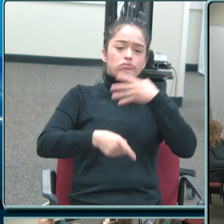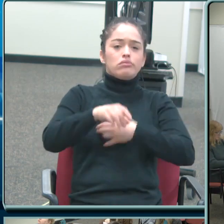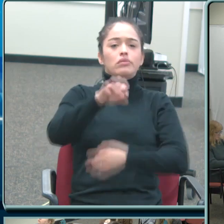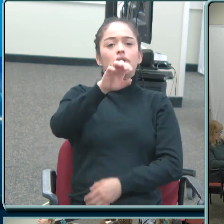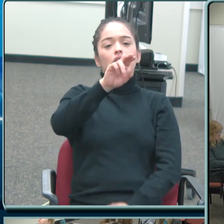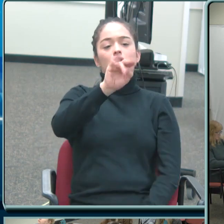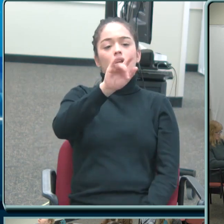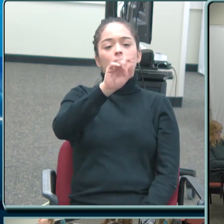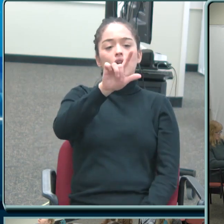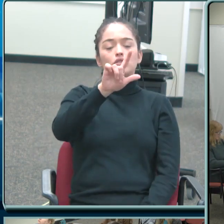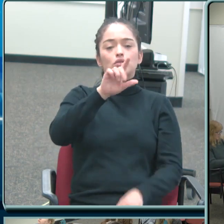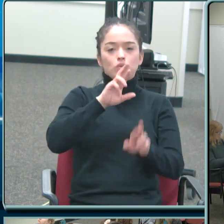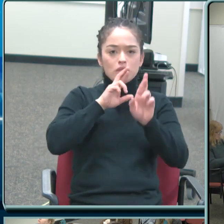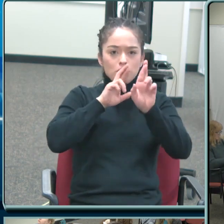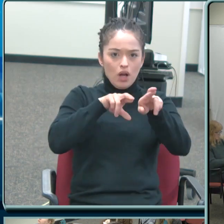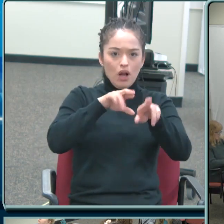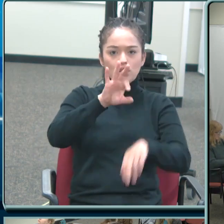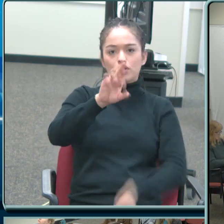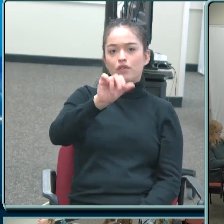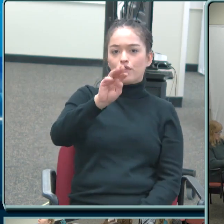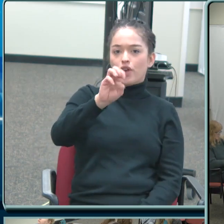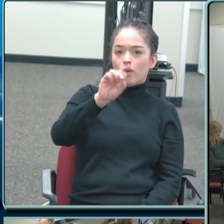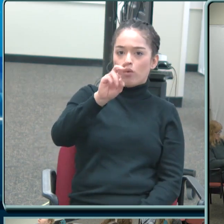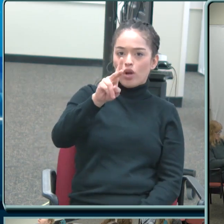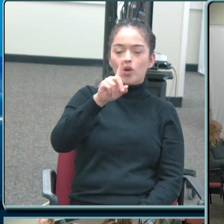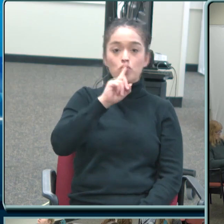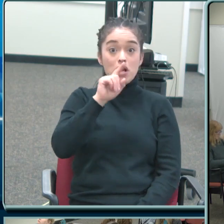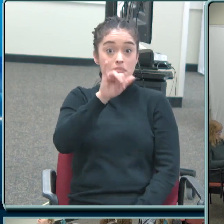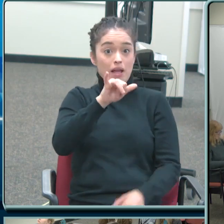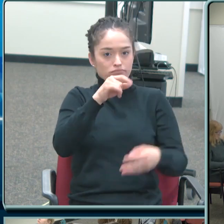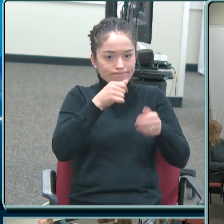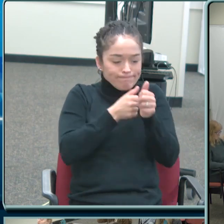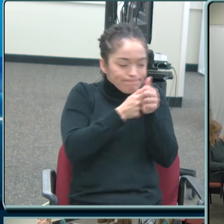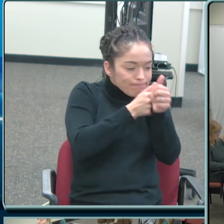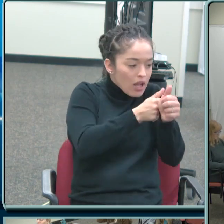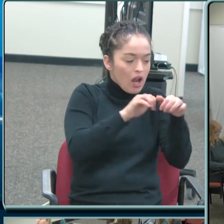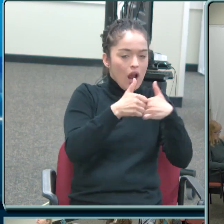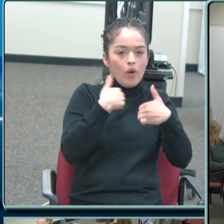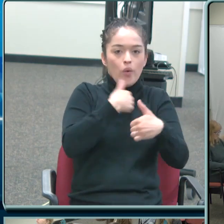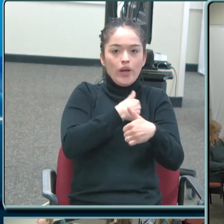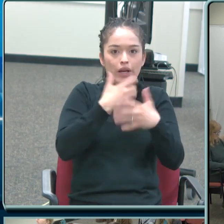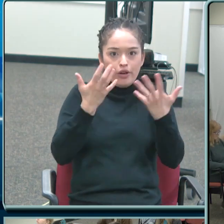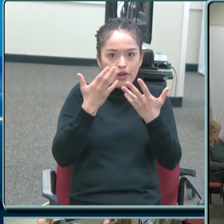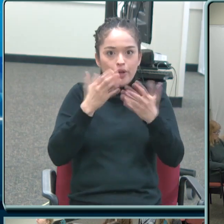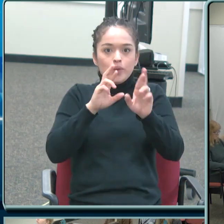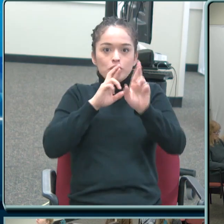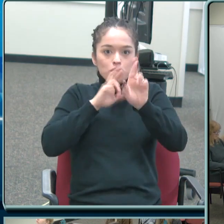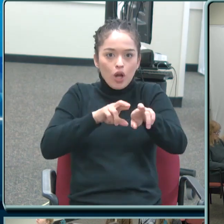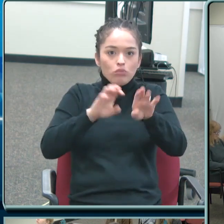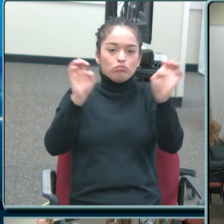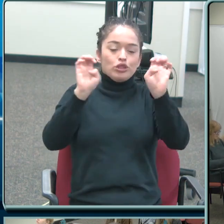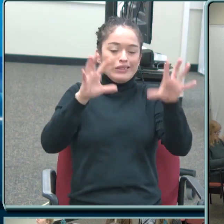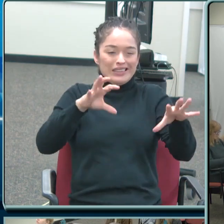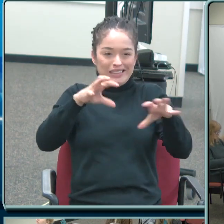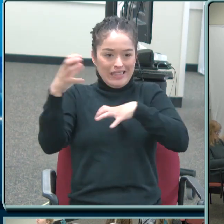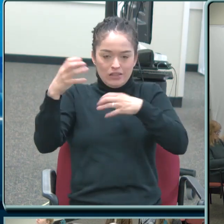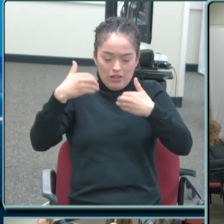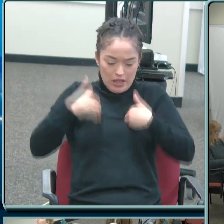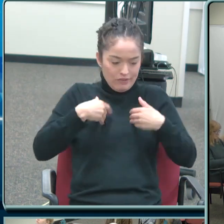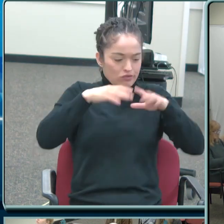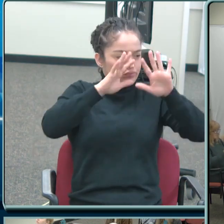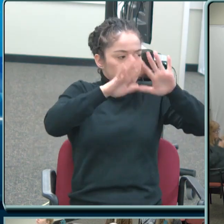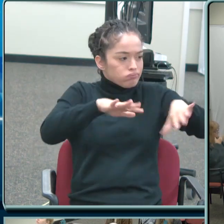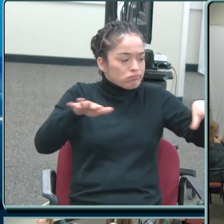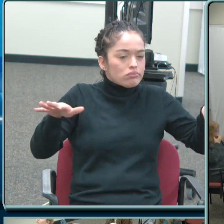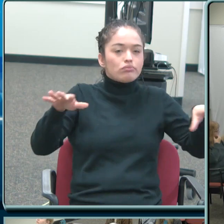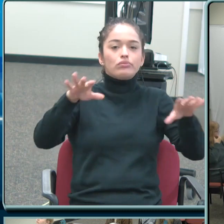Framework before, and it is the guide on how the nation responds to emergencies and disasters. It is built on a scalable and flexible